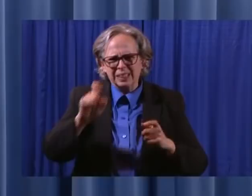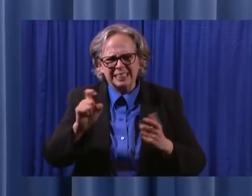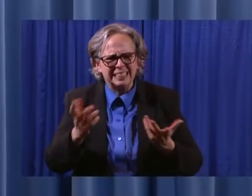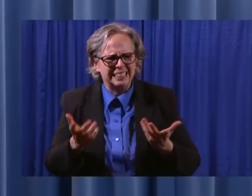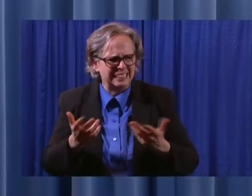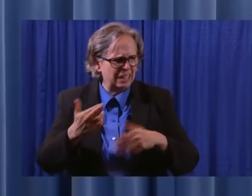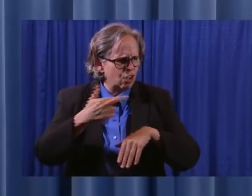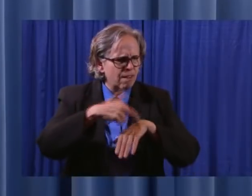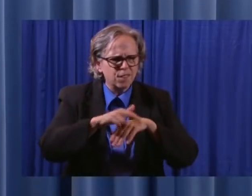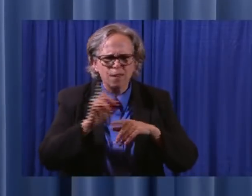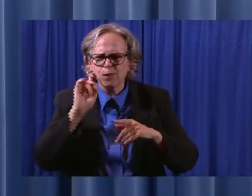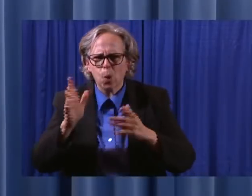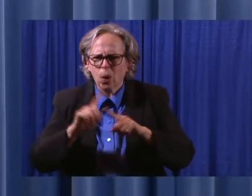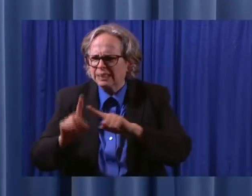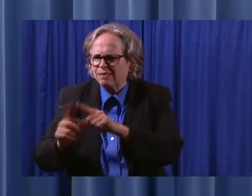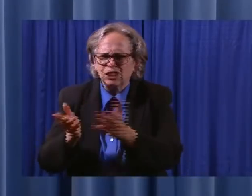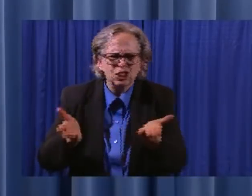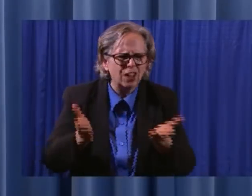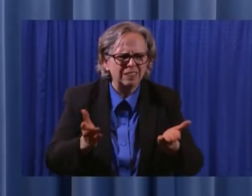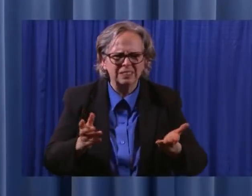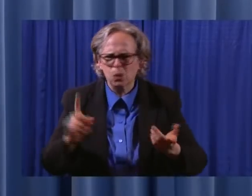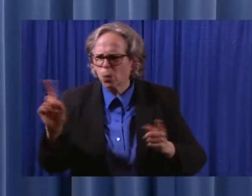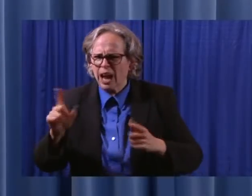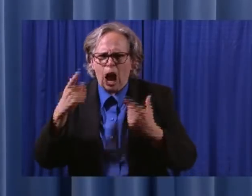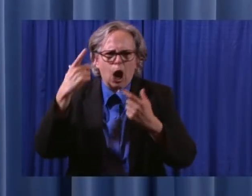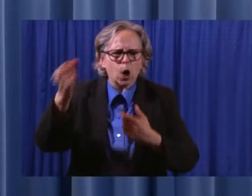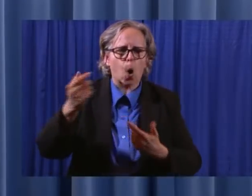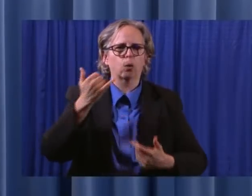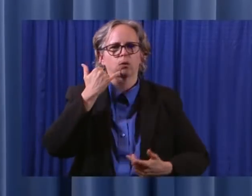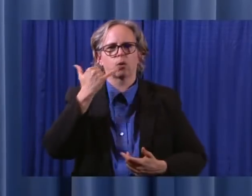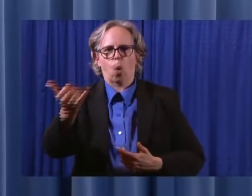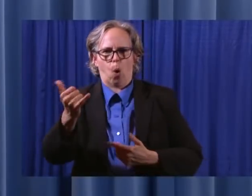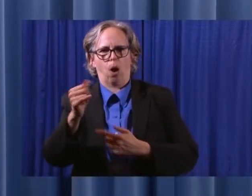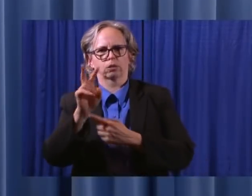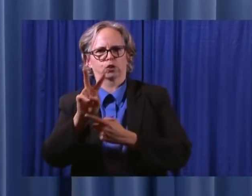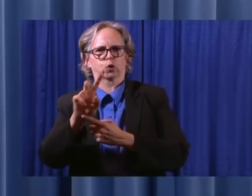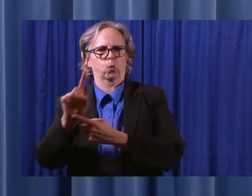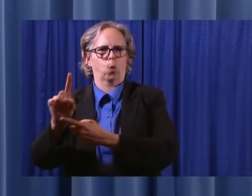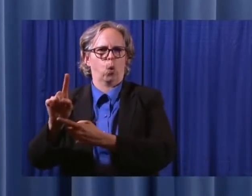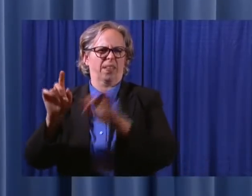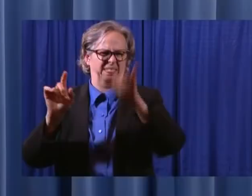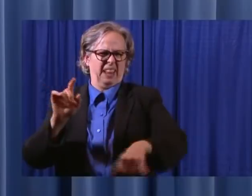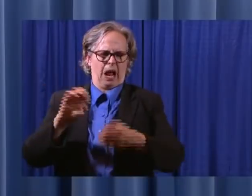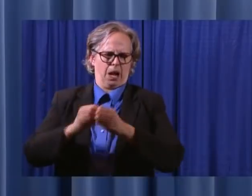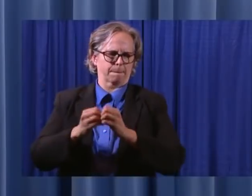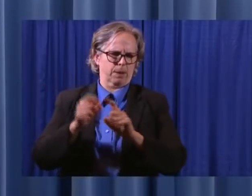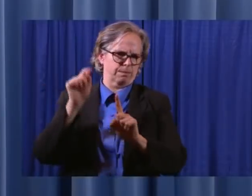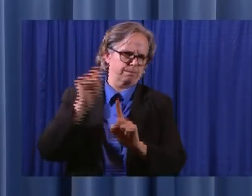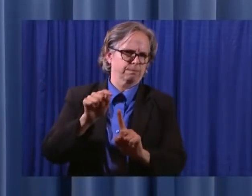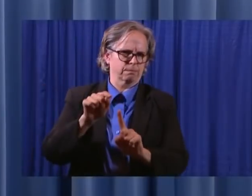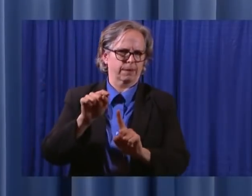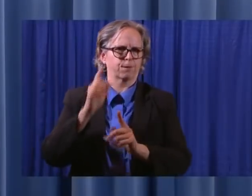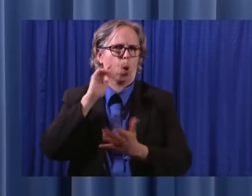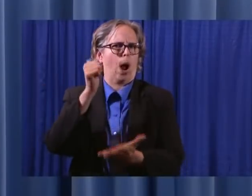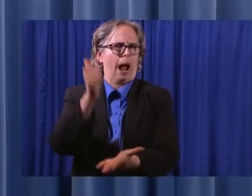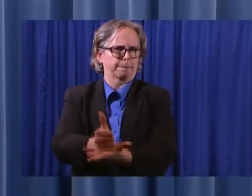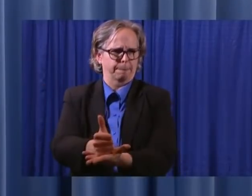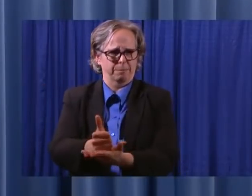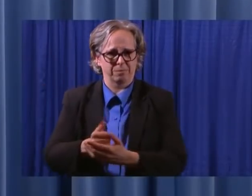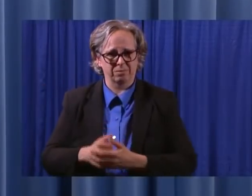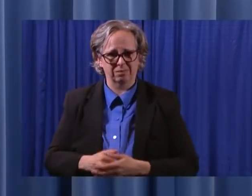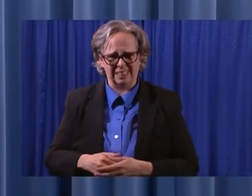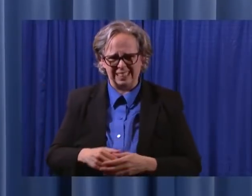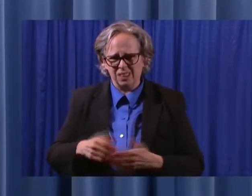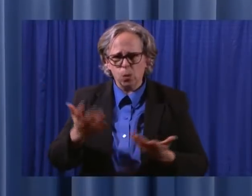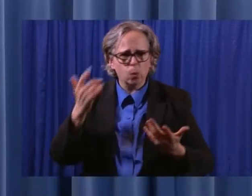kinds of different services. We know that the need has grown remarkably during this unprecedented time. 211 service is particularly important for those most